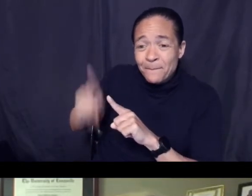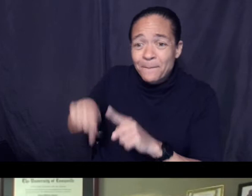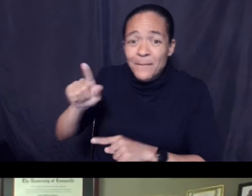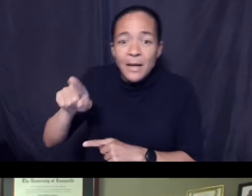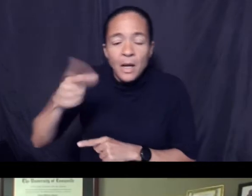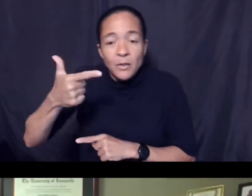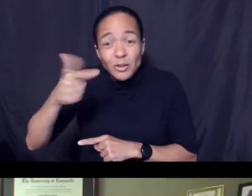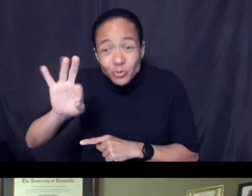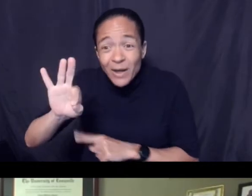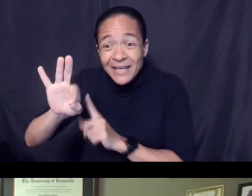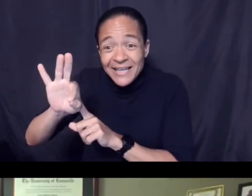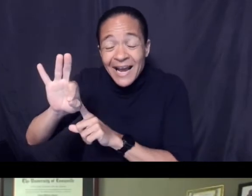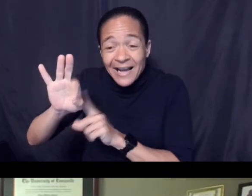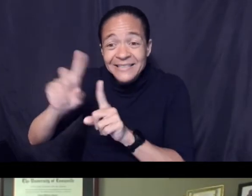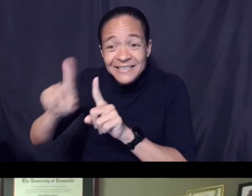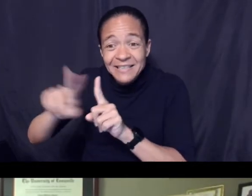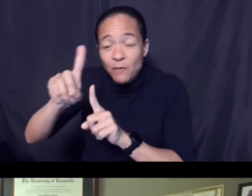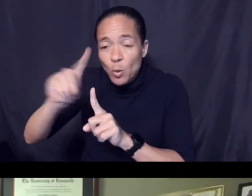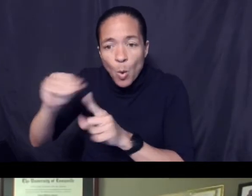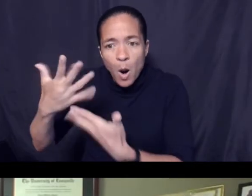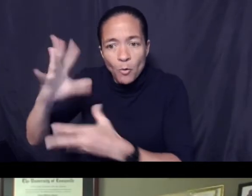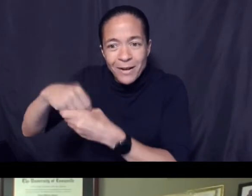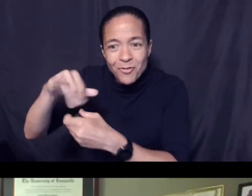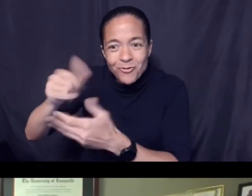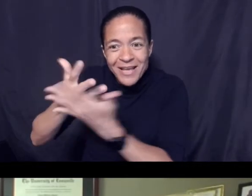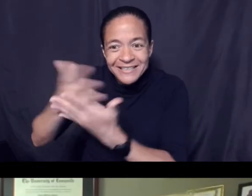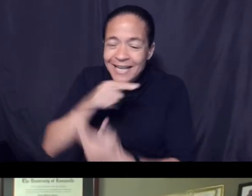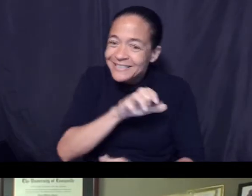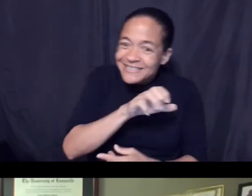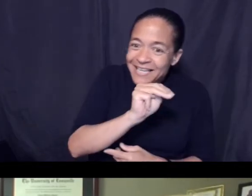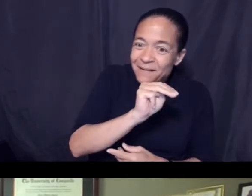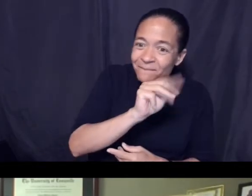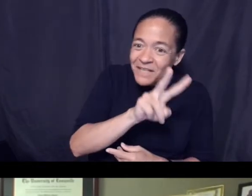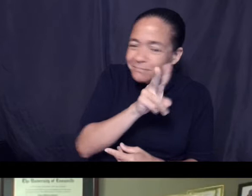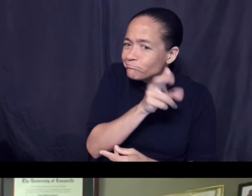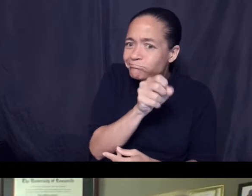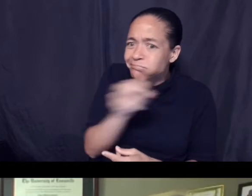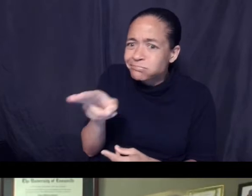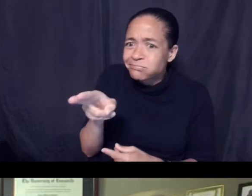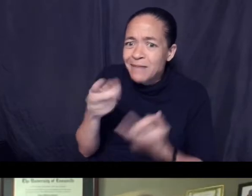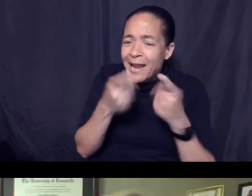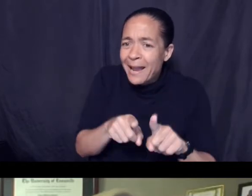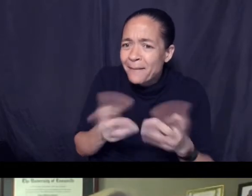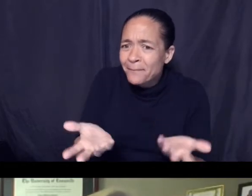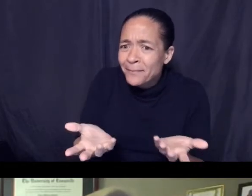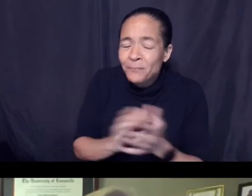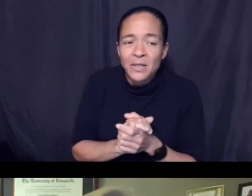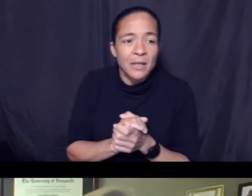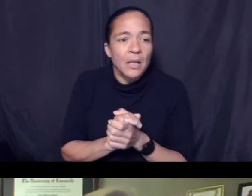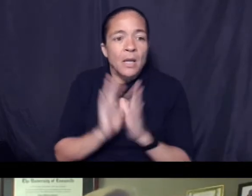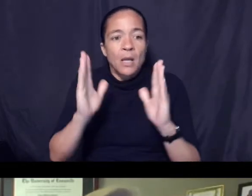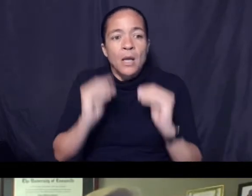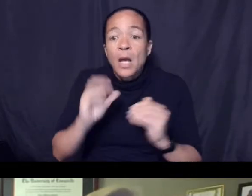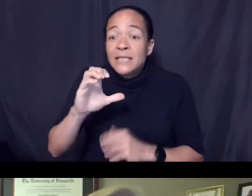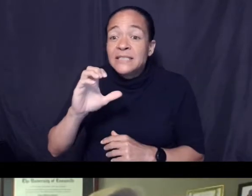the 29 disorders that are already included. The next thing that the CMV